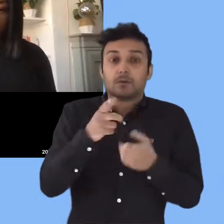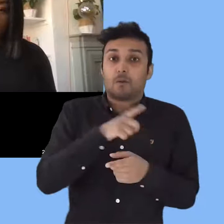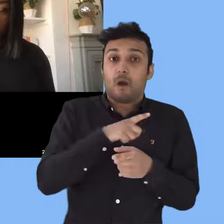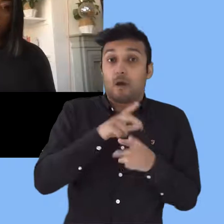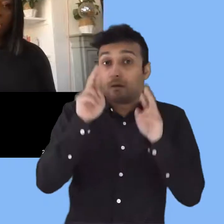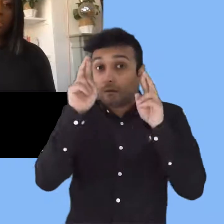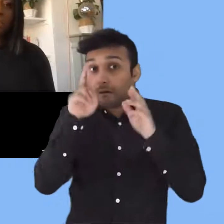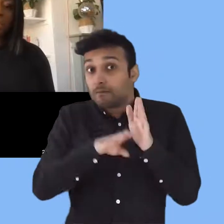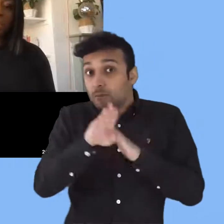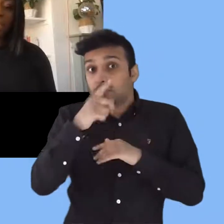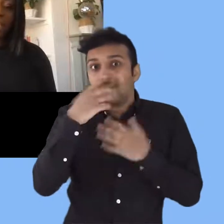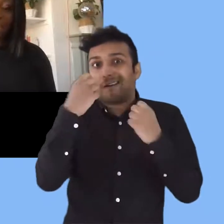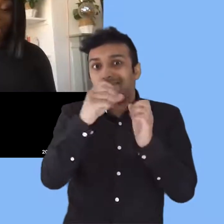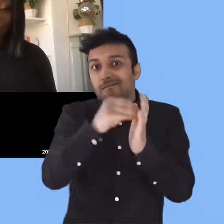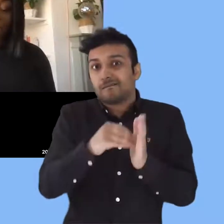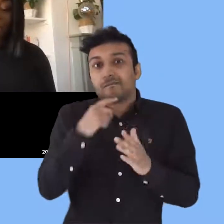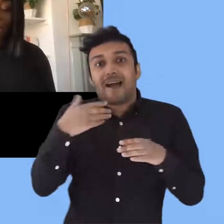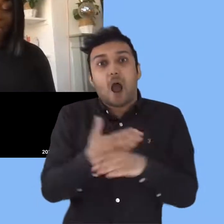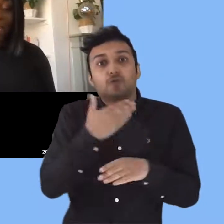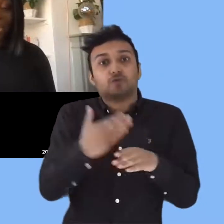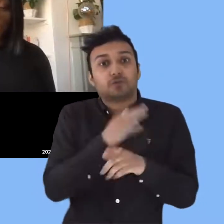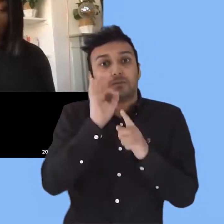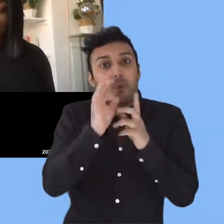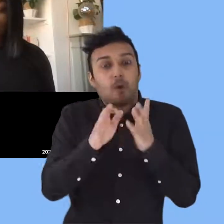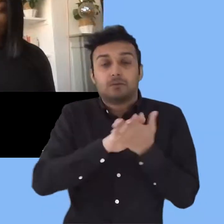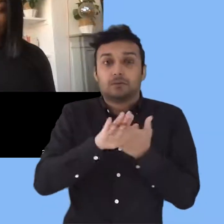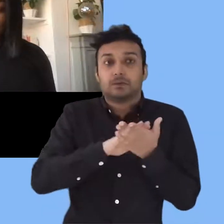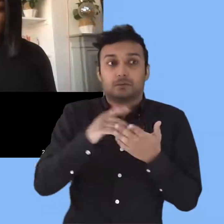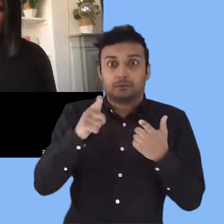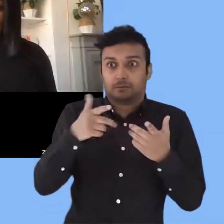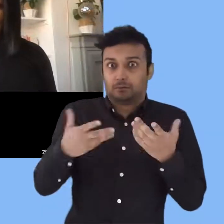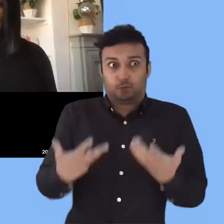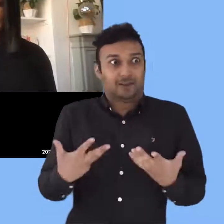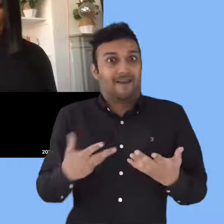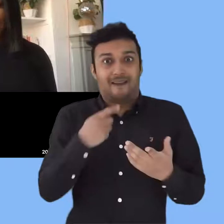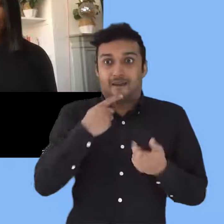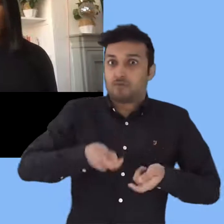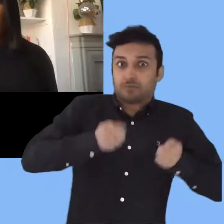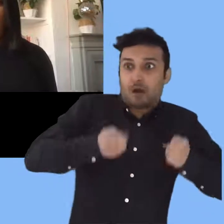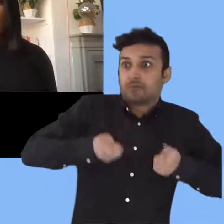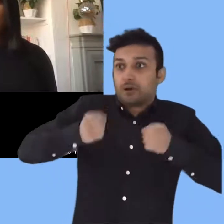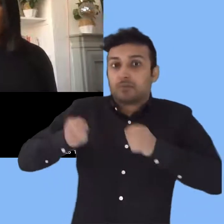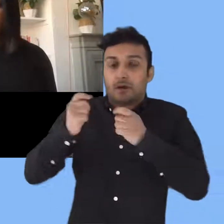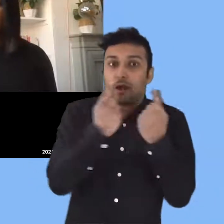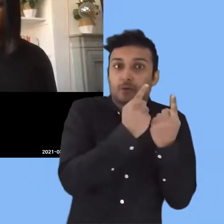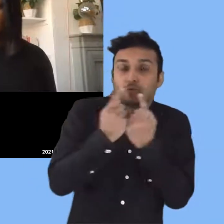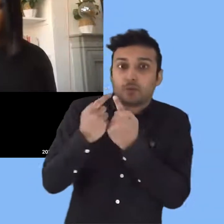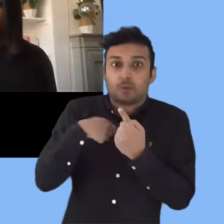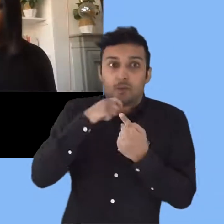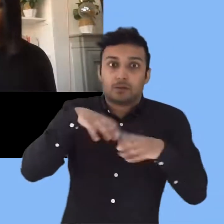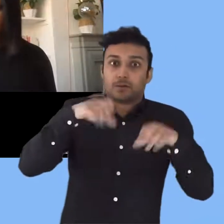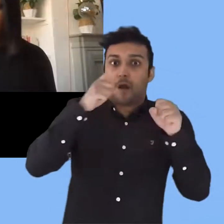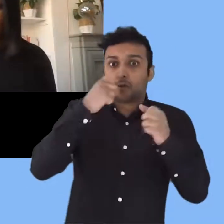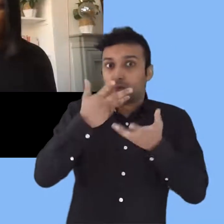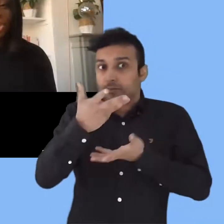and the concepts that we're going to be hearing about and discussing. And I guess I want it to really be the start